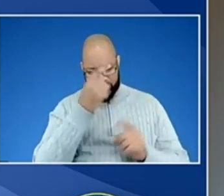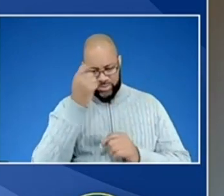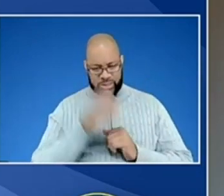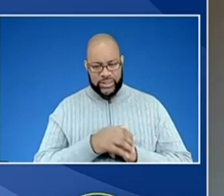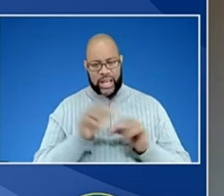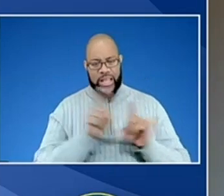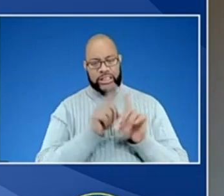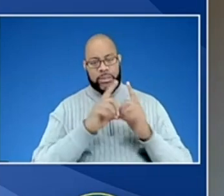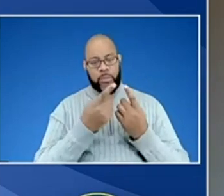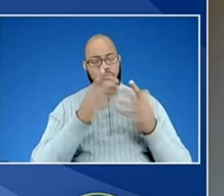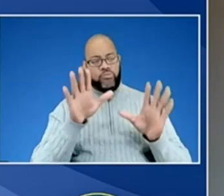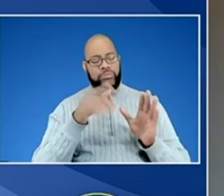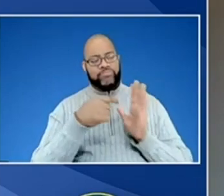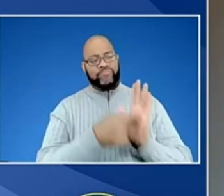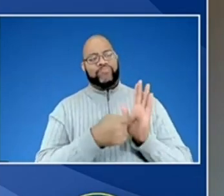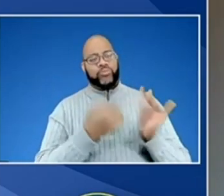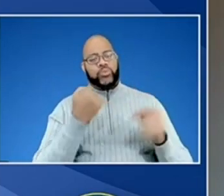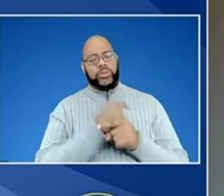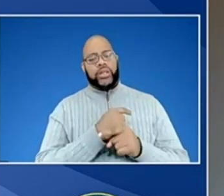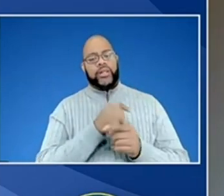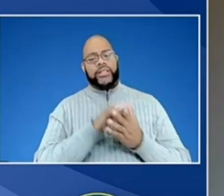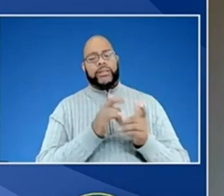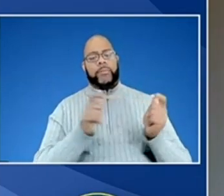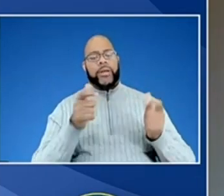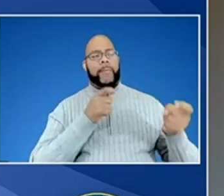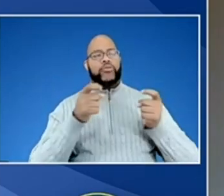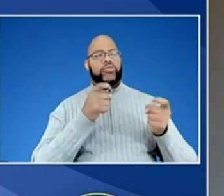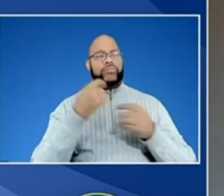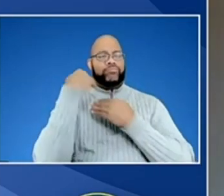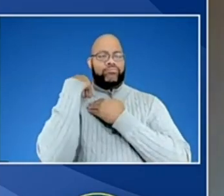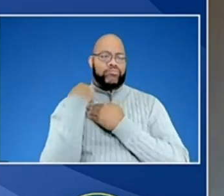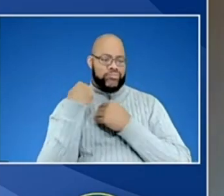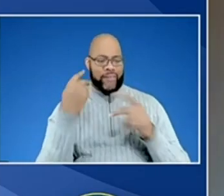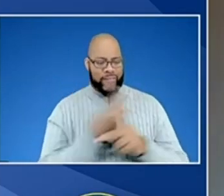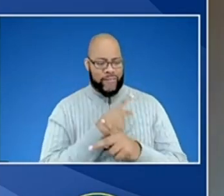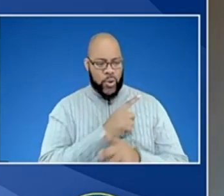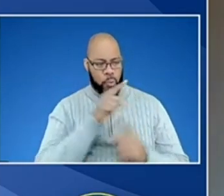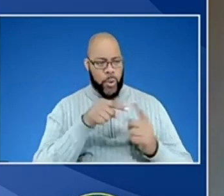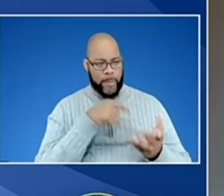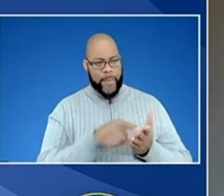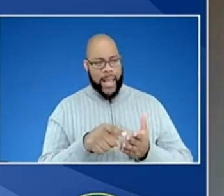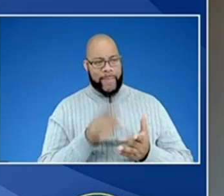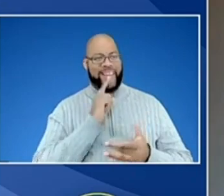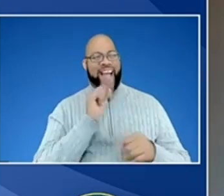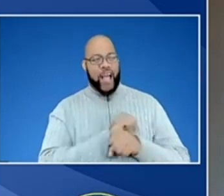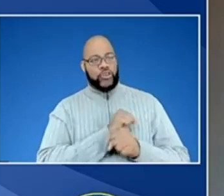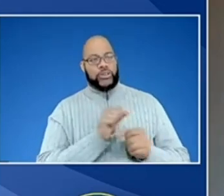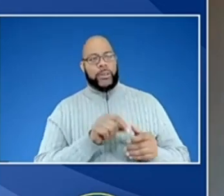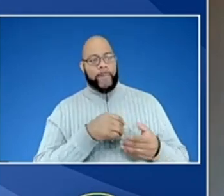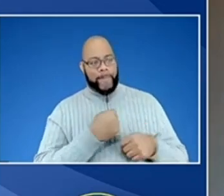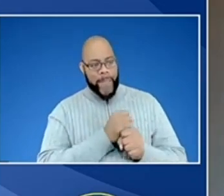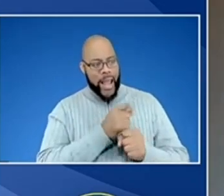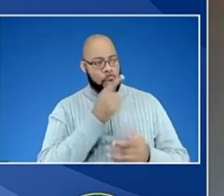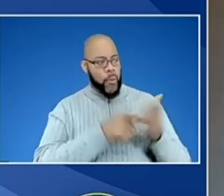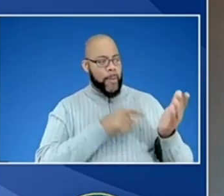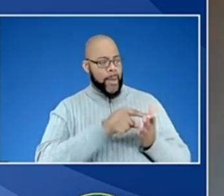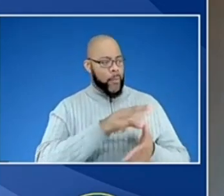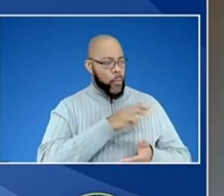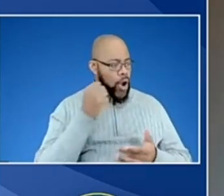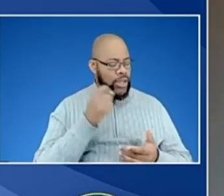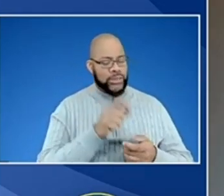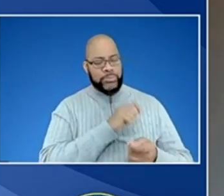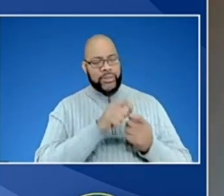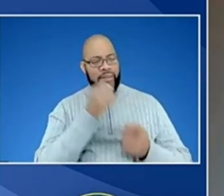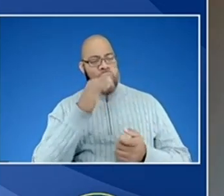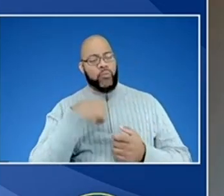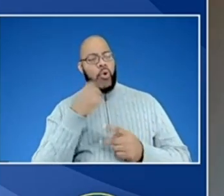the department already indicated today, it's a big administrative burden to figure out when payments were actually made and what those payments were, particularly if